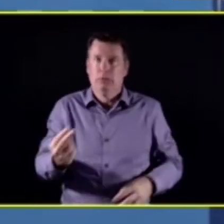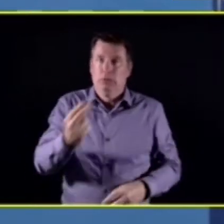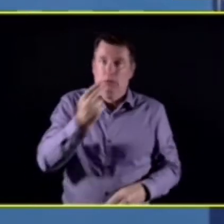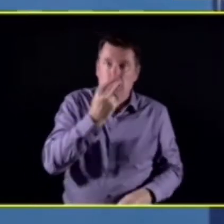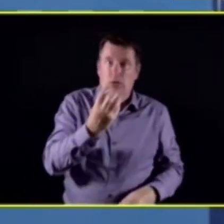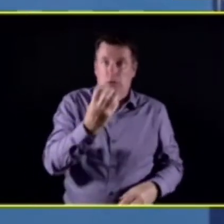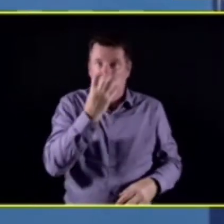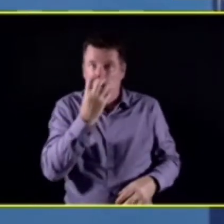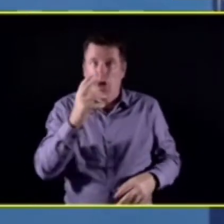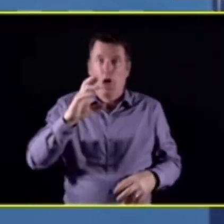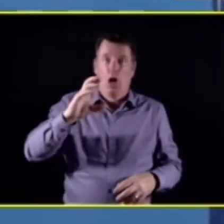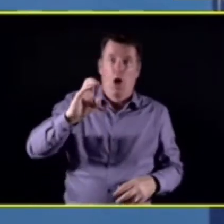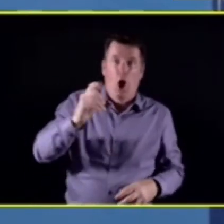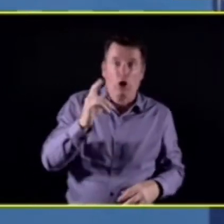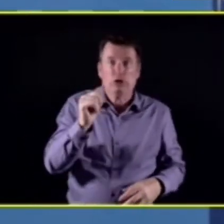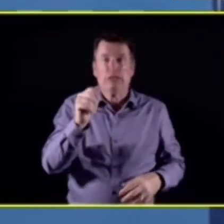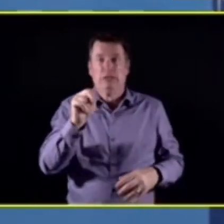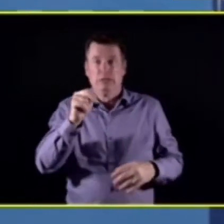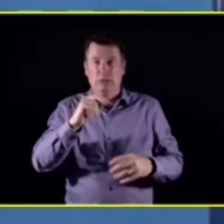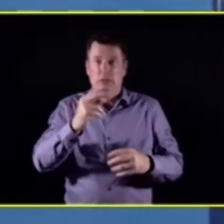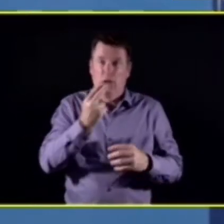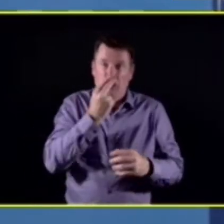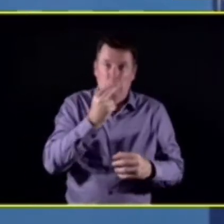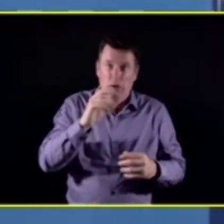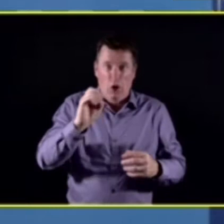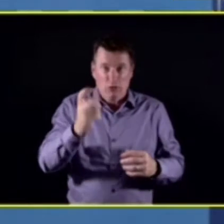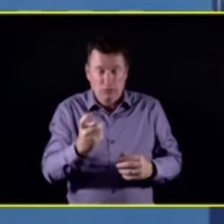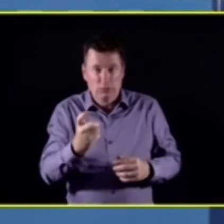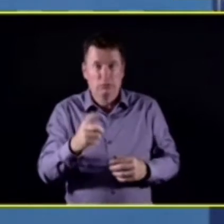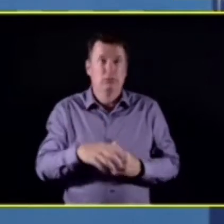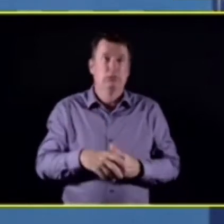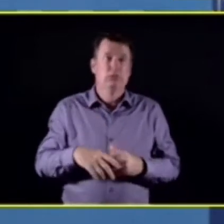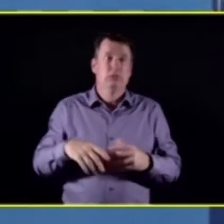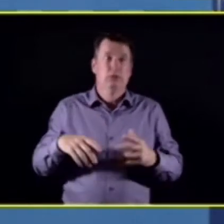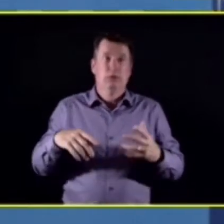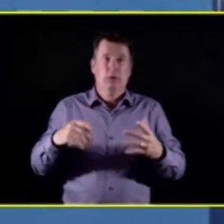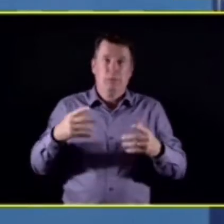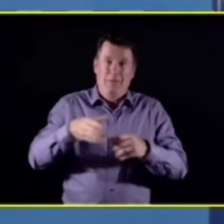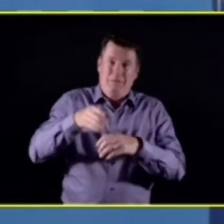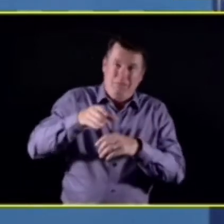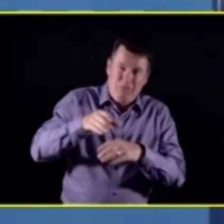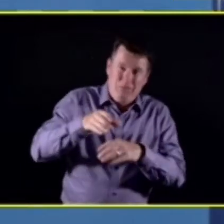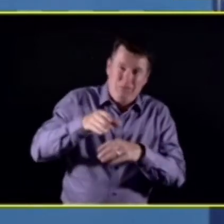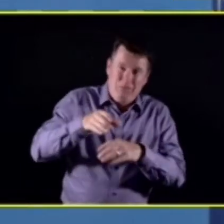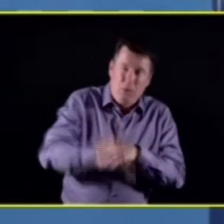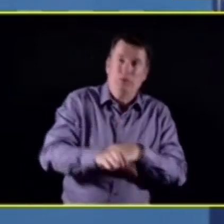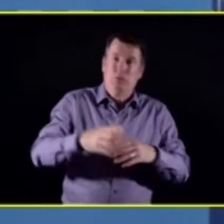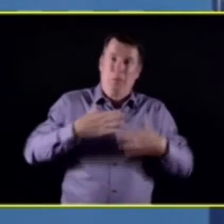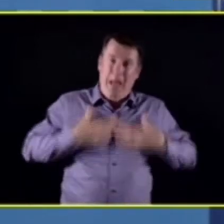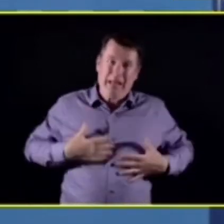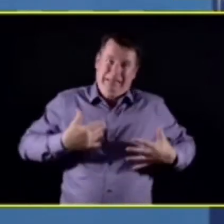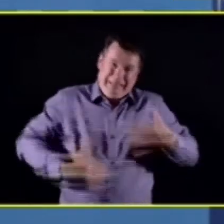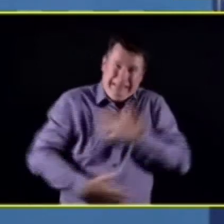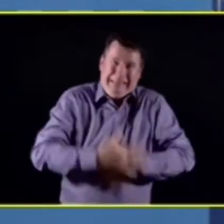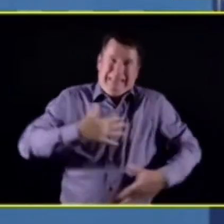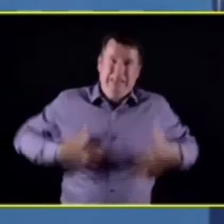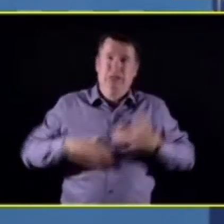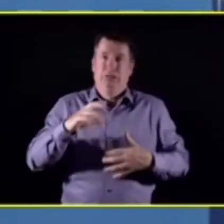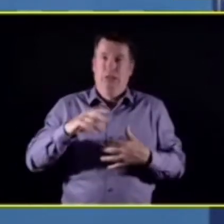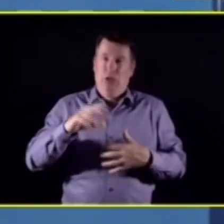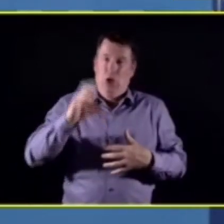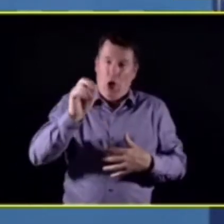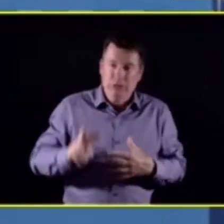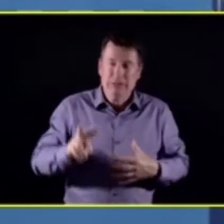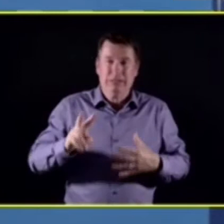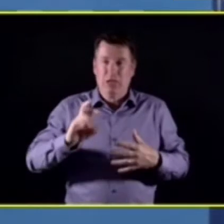get even just enough oxygen into the bloodstream. And what's remarkable is that even after that severity